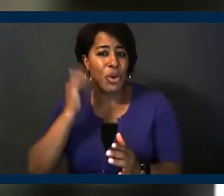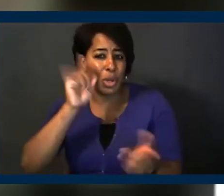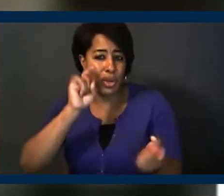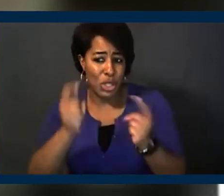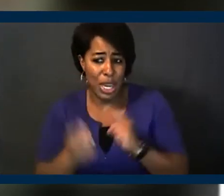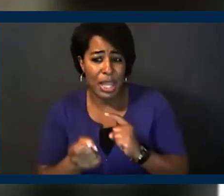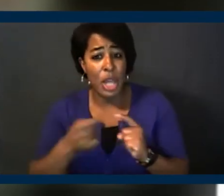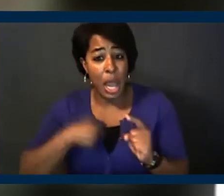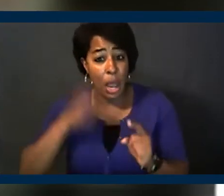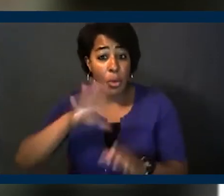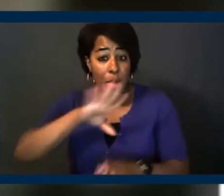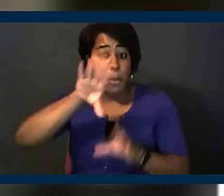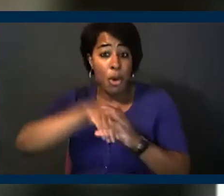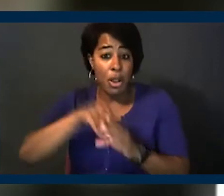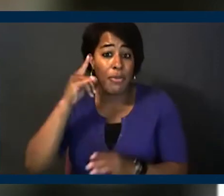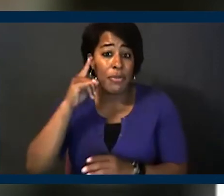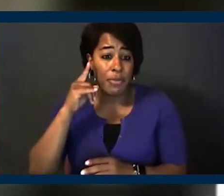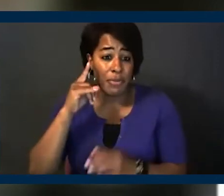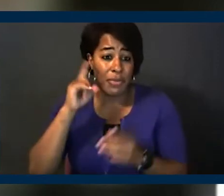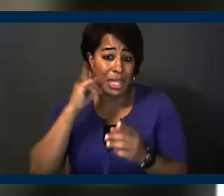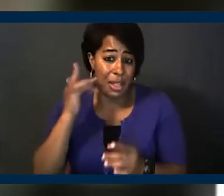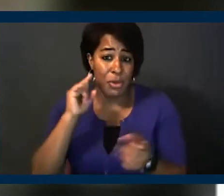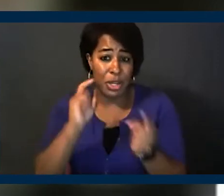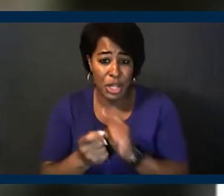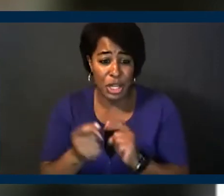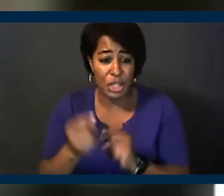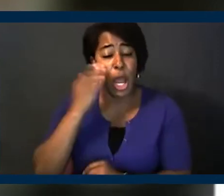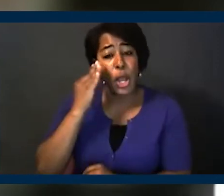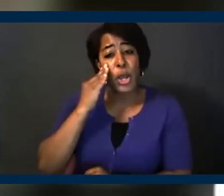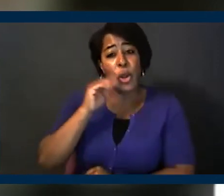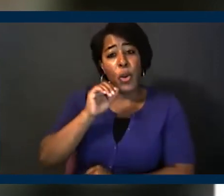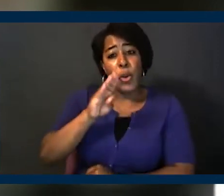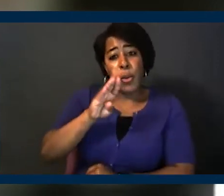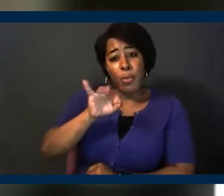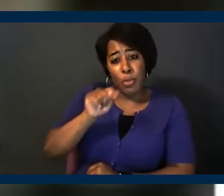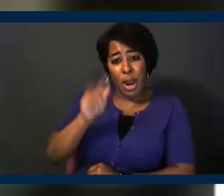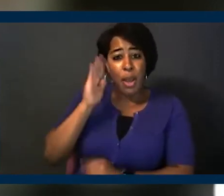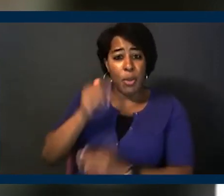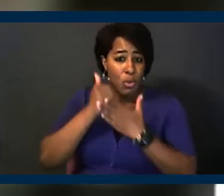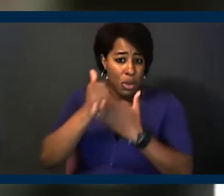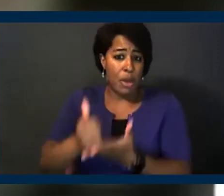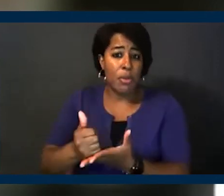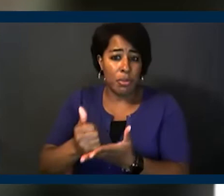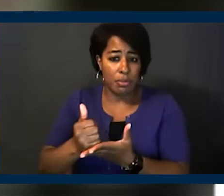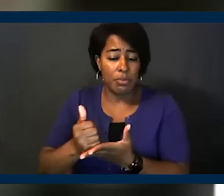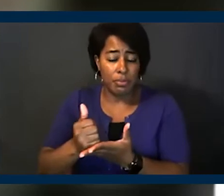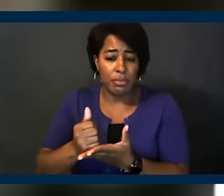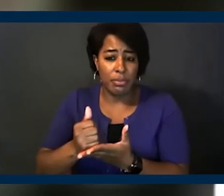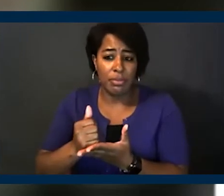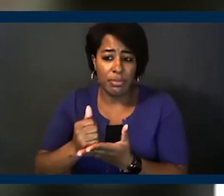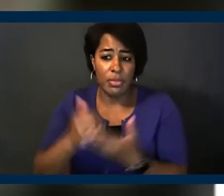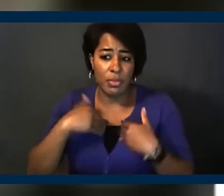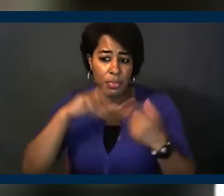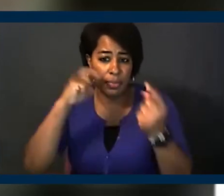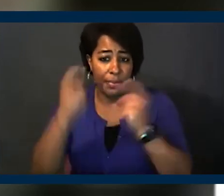know Assembly Member Bryant will definitely be shaking things up. I know that we have others in the State Assembly that